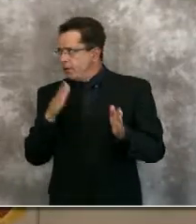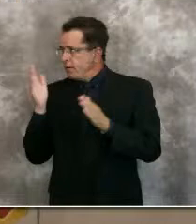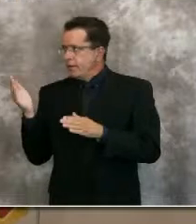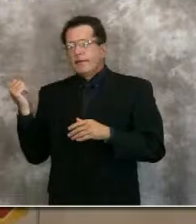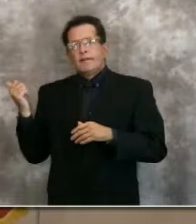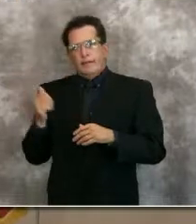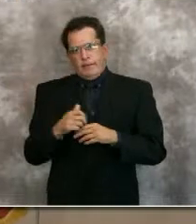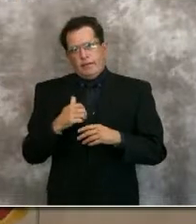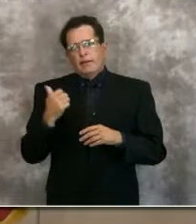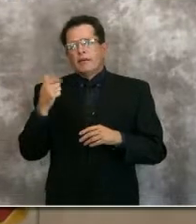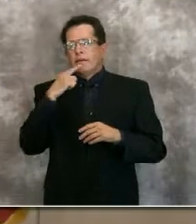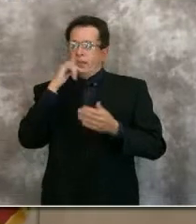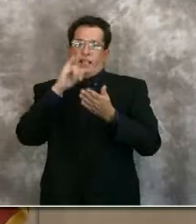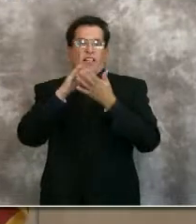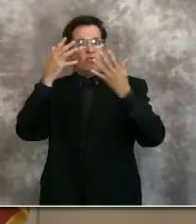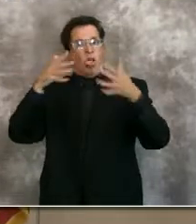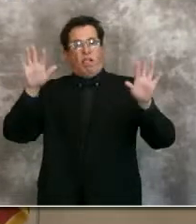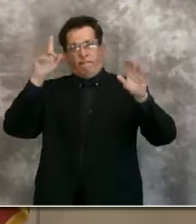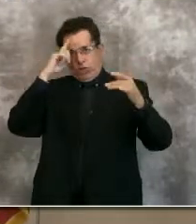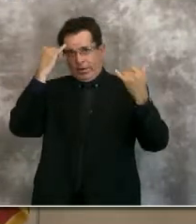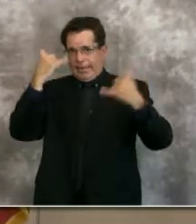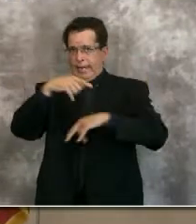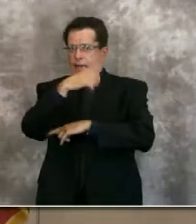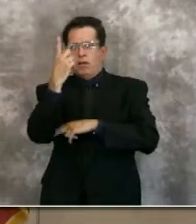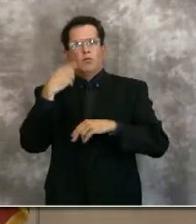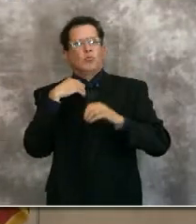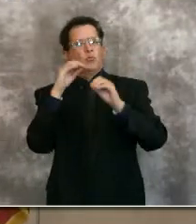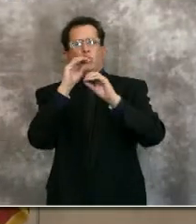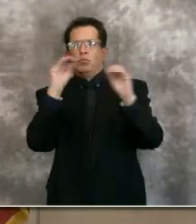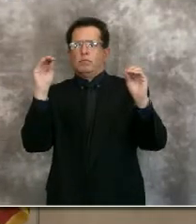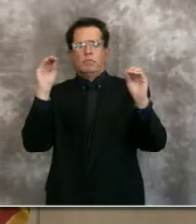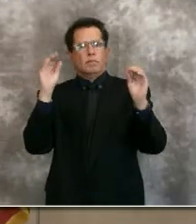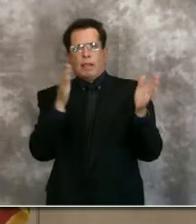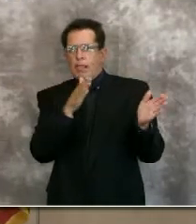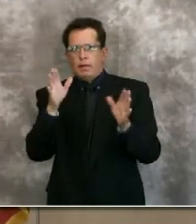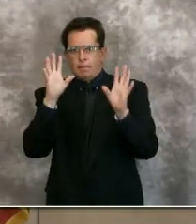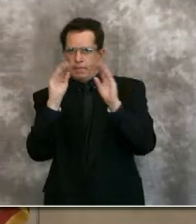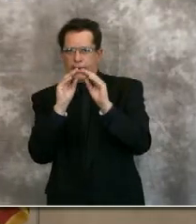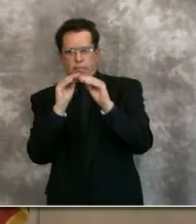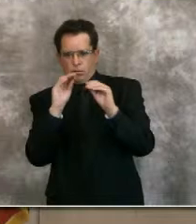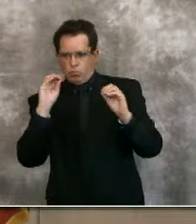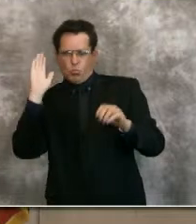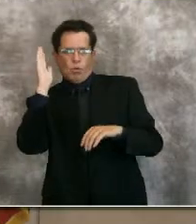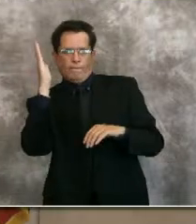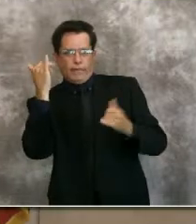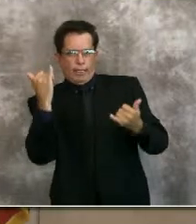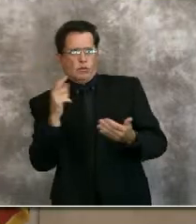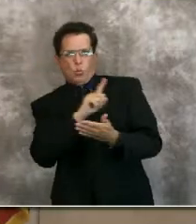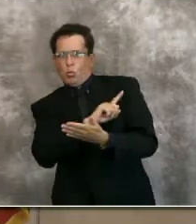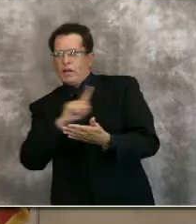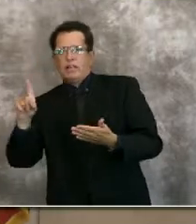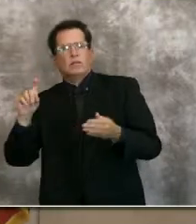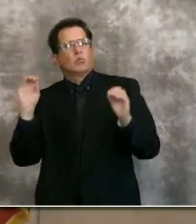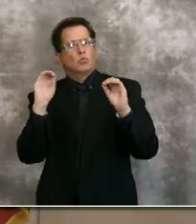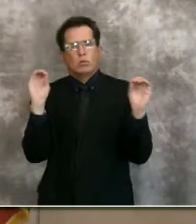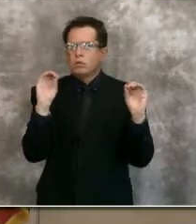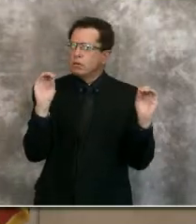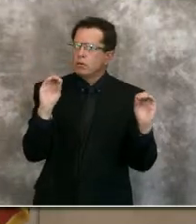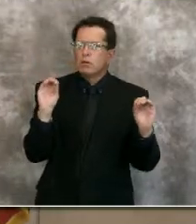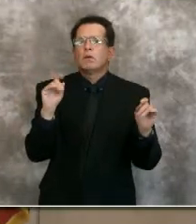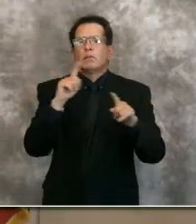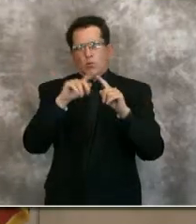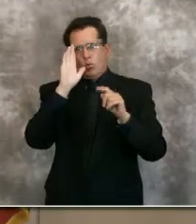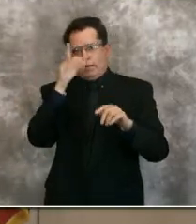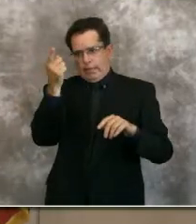Well, that completes our questions for today. We are not scheduled to have any media briefings for the rest of this week, but we will